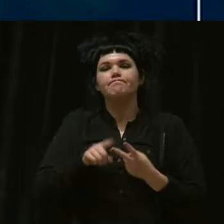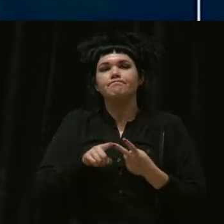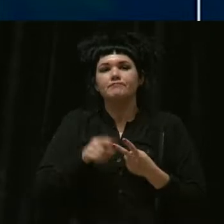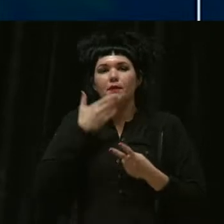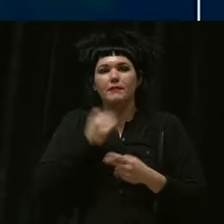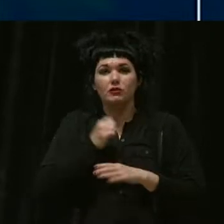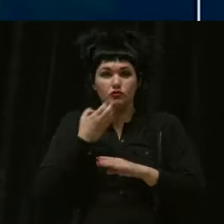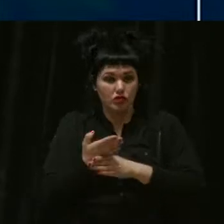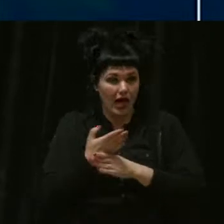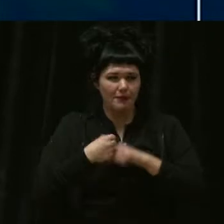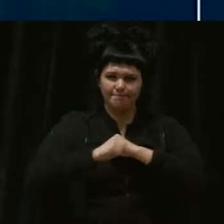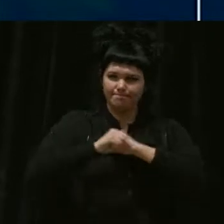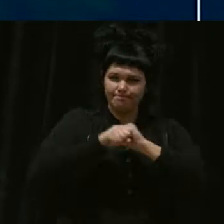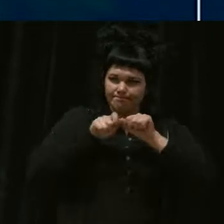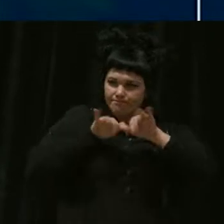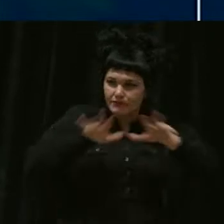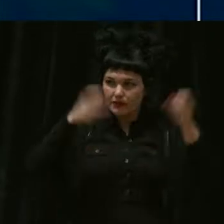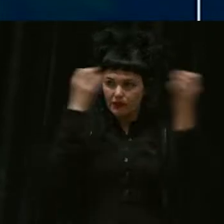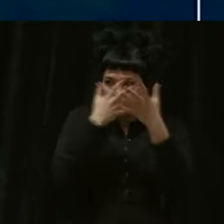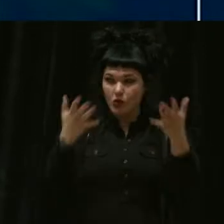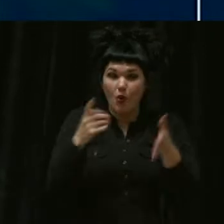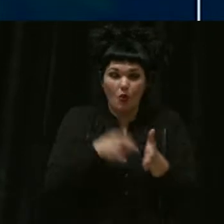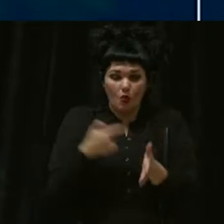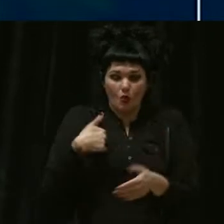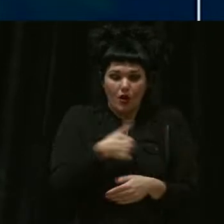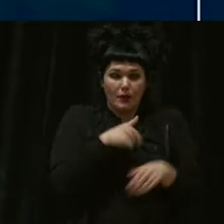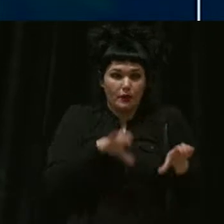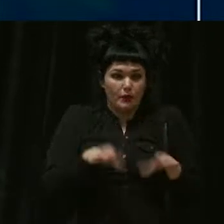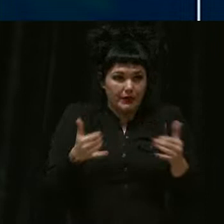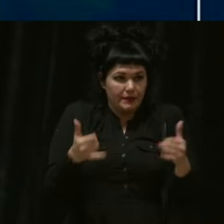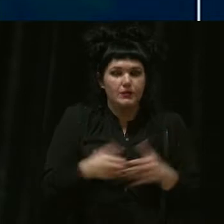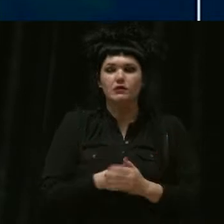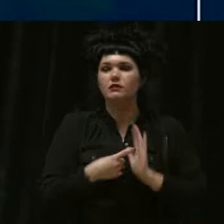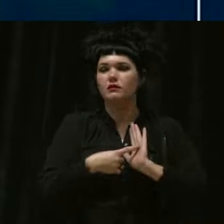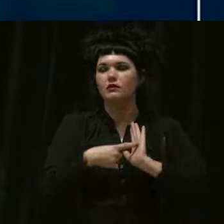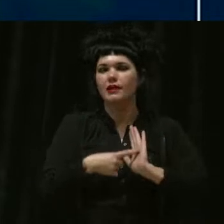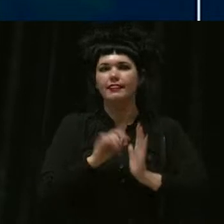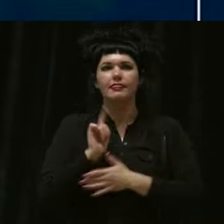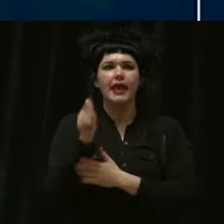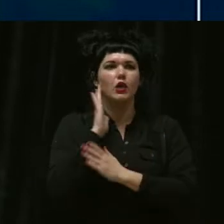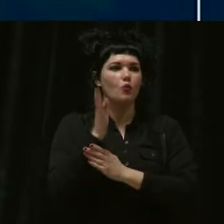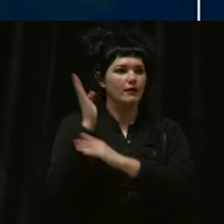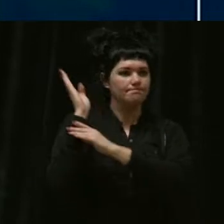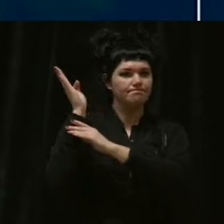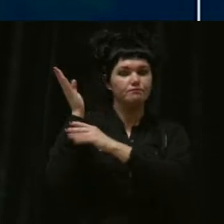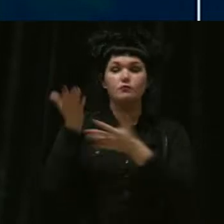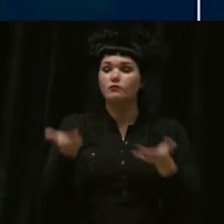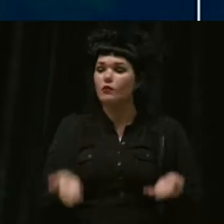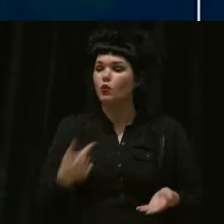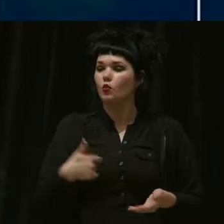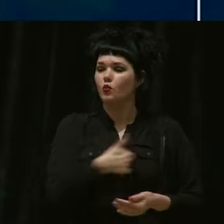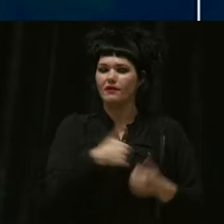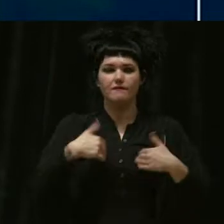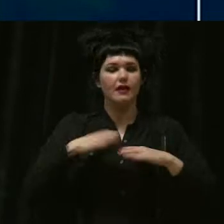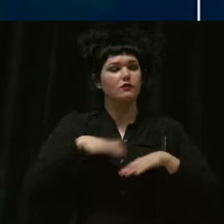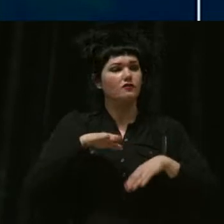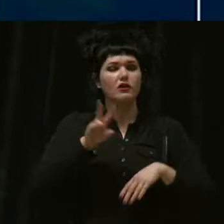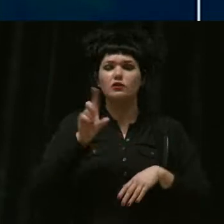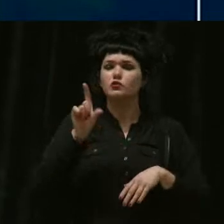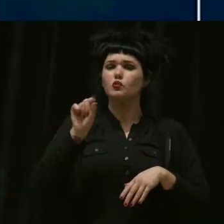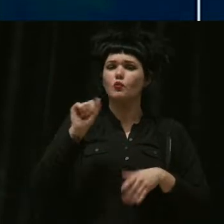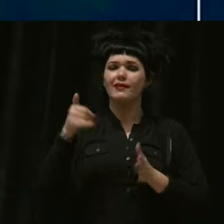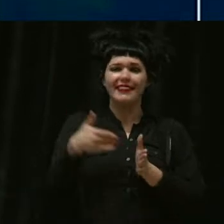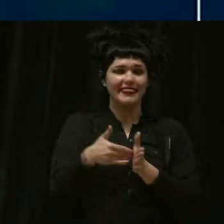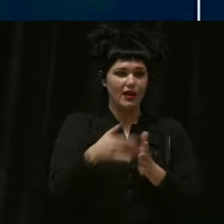and making known what's actually happening. So, for instance, you'll see later on that we've had more than 20,000